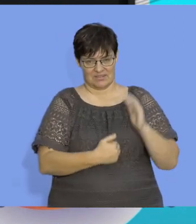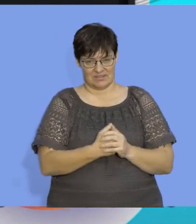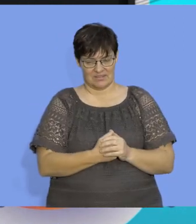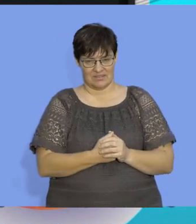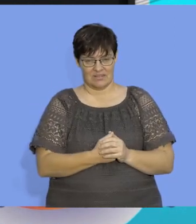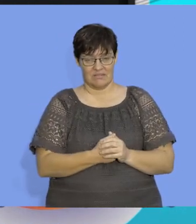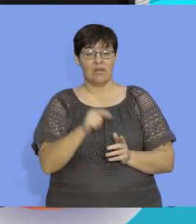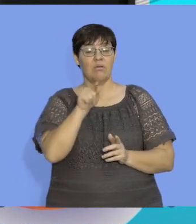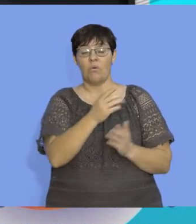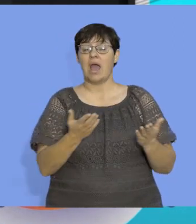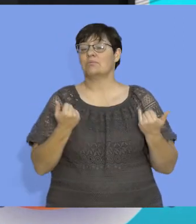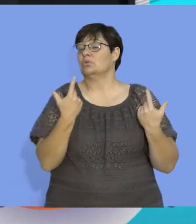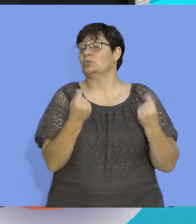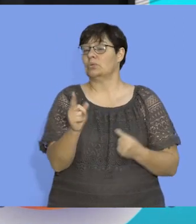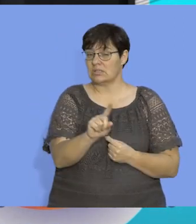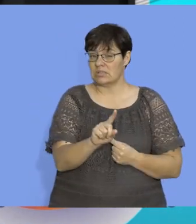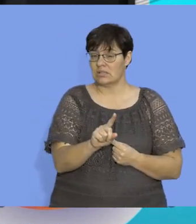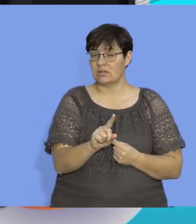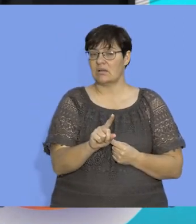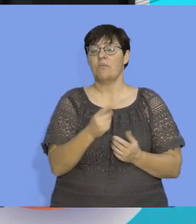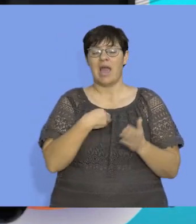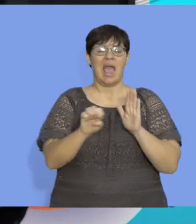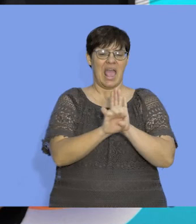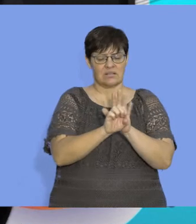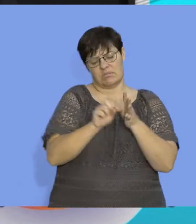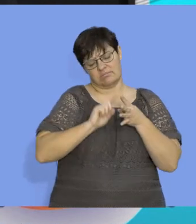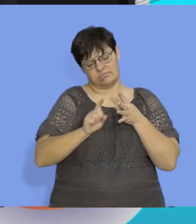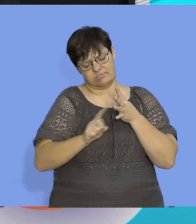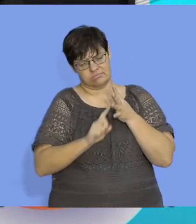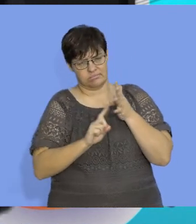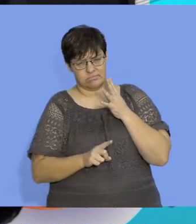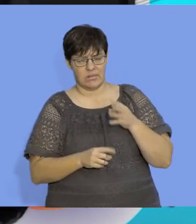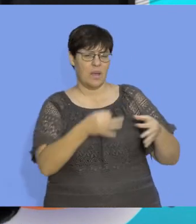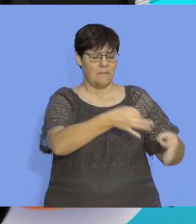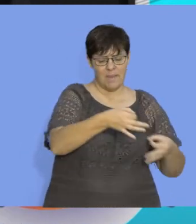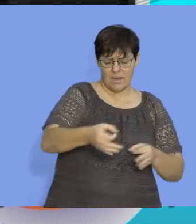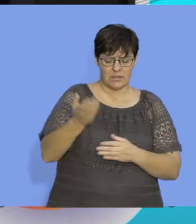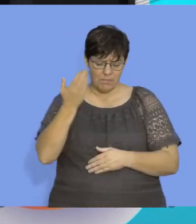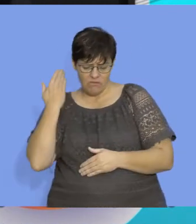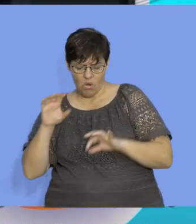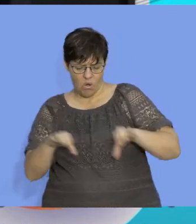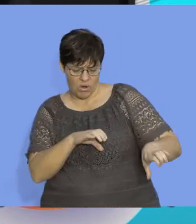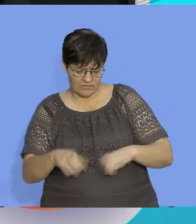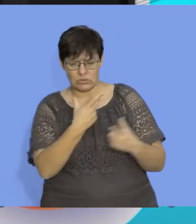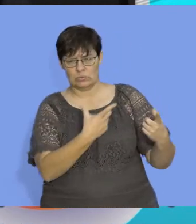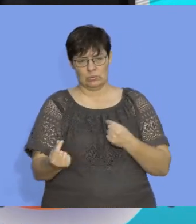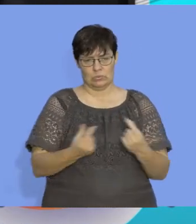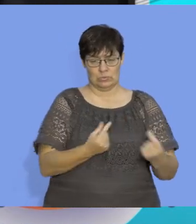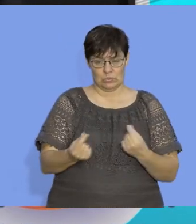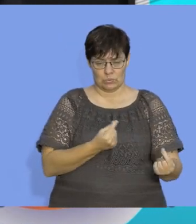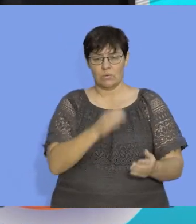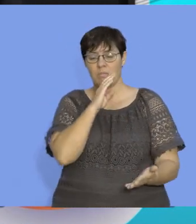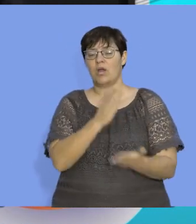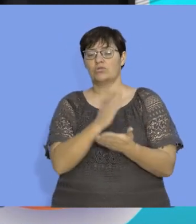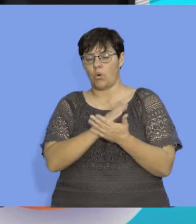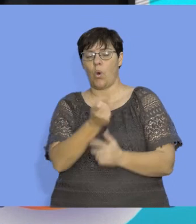expected to do? Work on examples, work on question papers, work on activities, and make sure that you fully